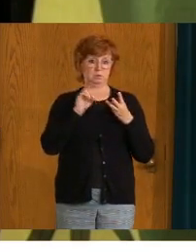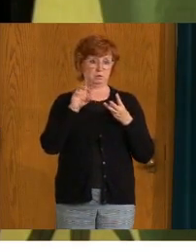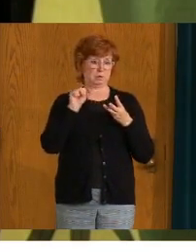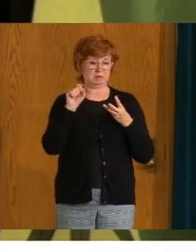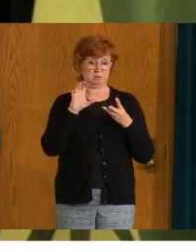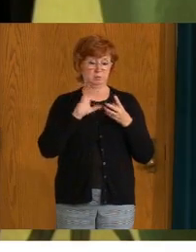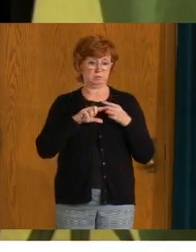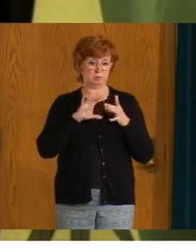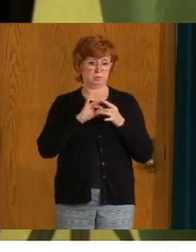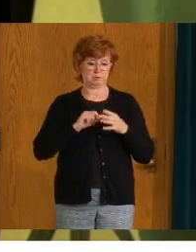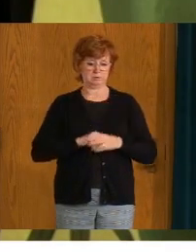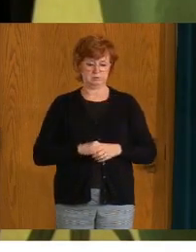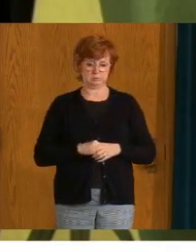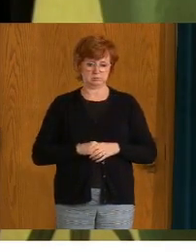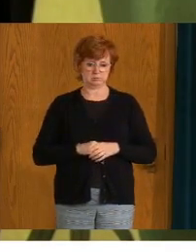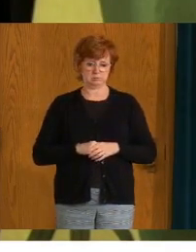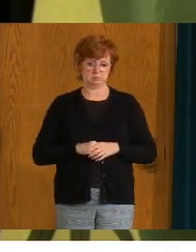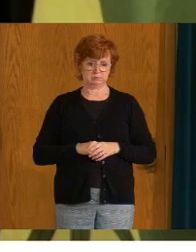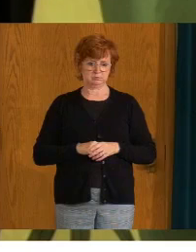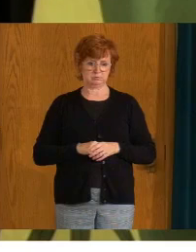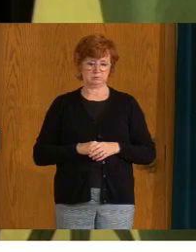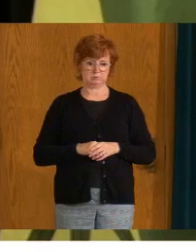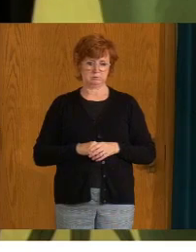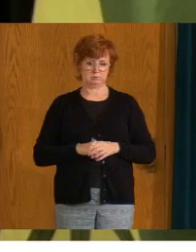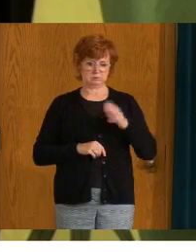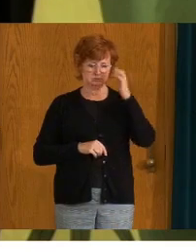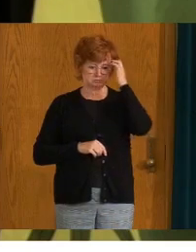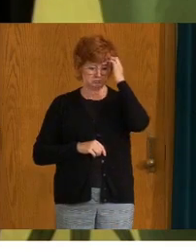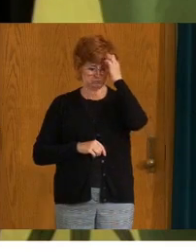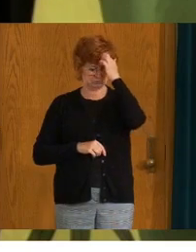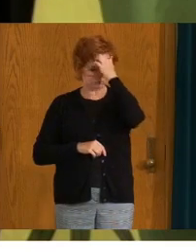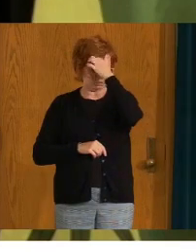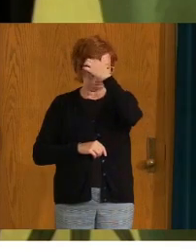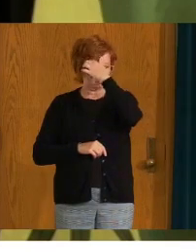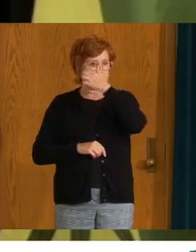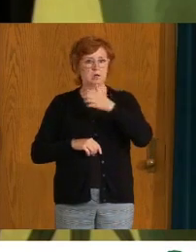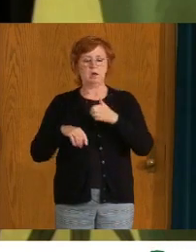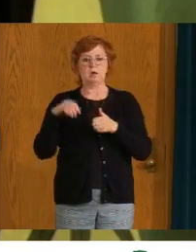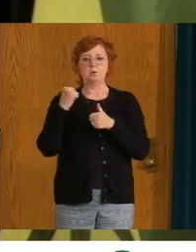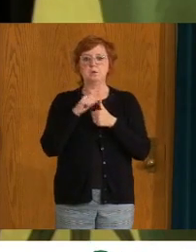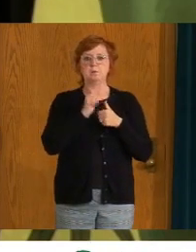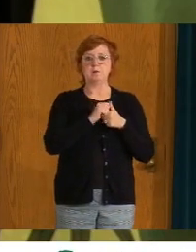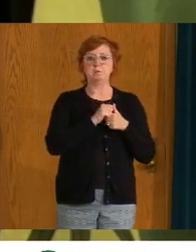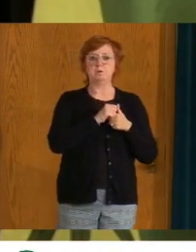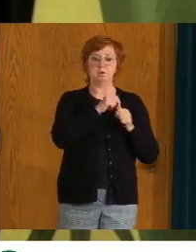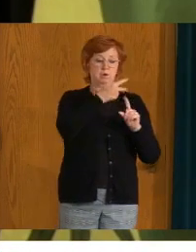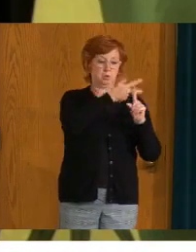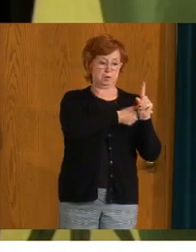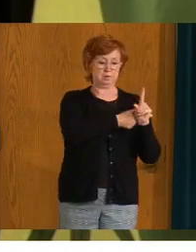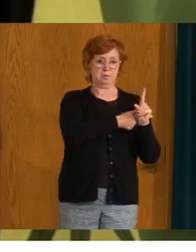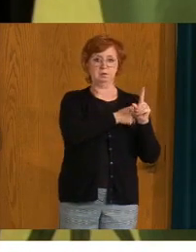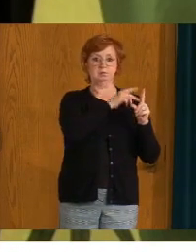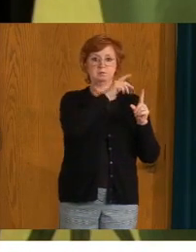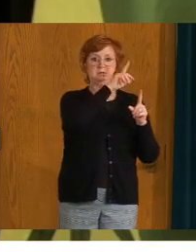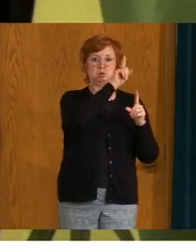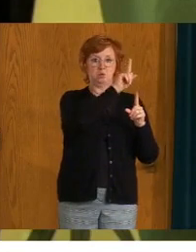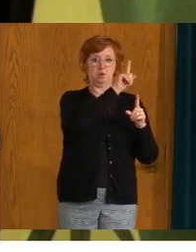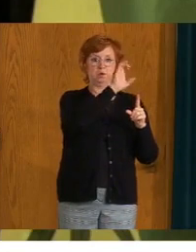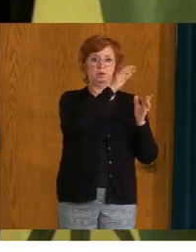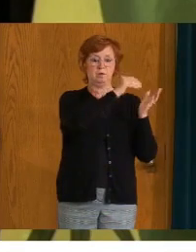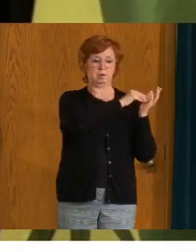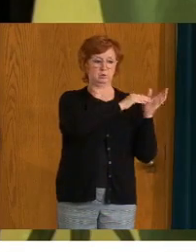and I think I had mentioned this in my opening comments as well, the first 100,000 doses took us 3 months. We've done, I think, about 700,000